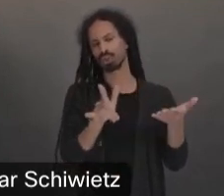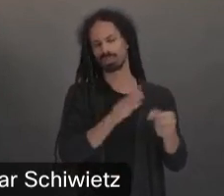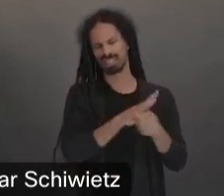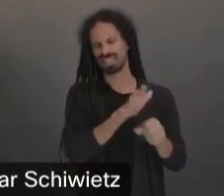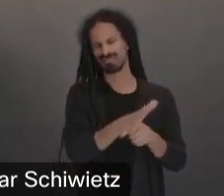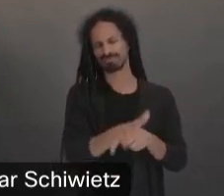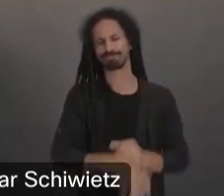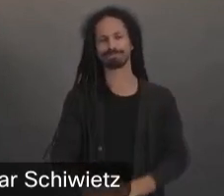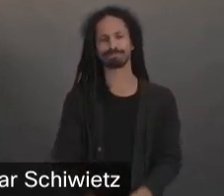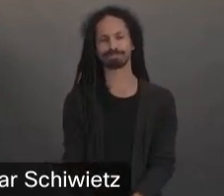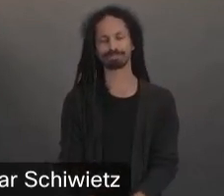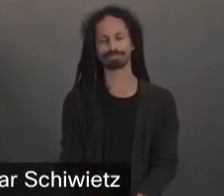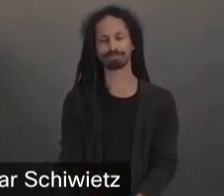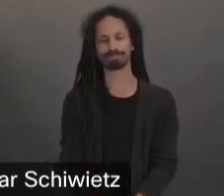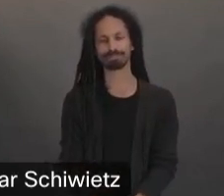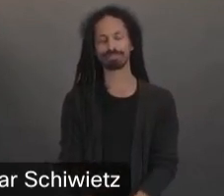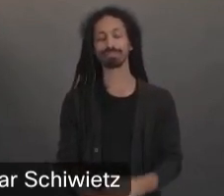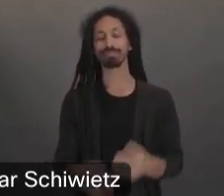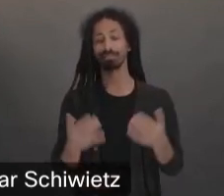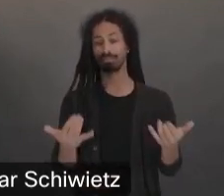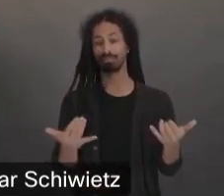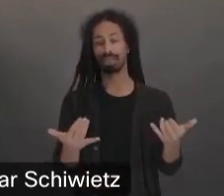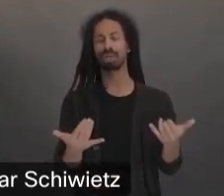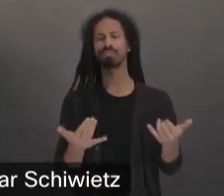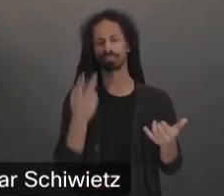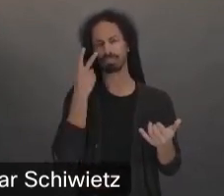Now, let's quickly look at an example.